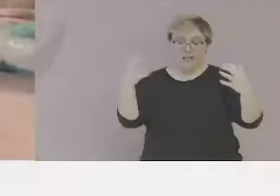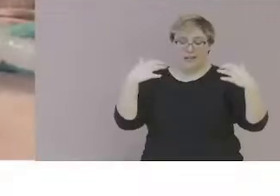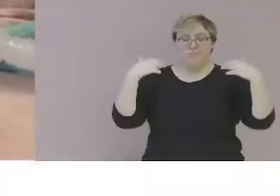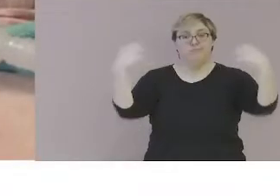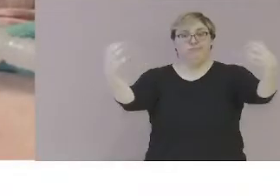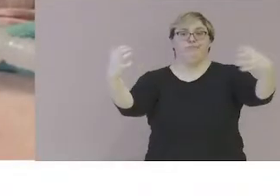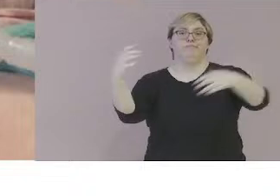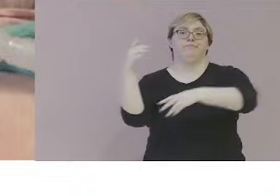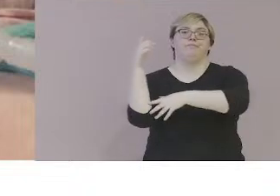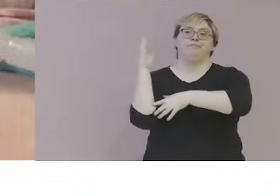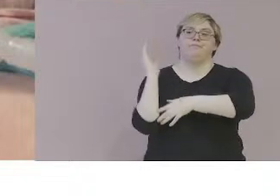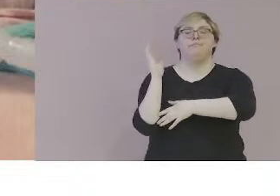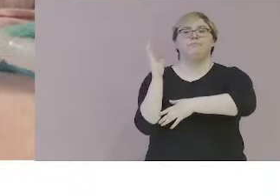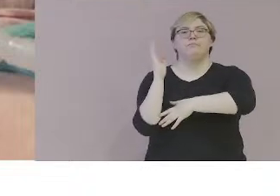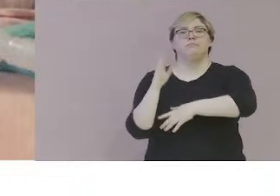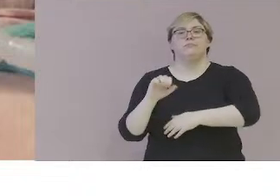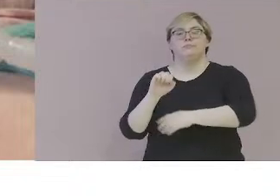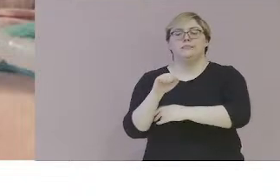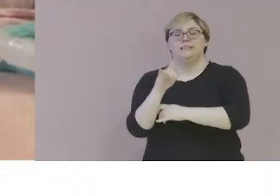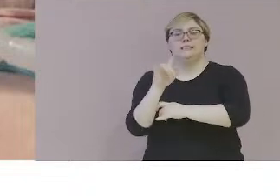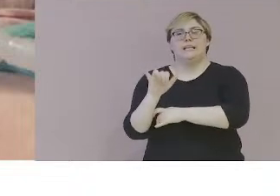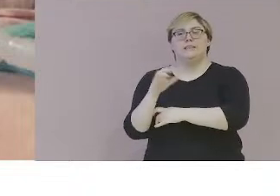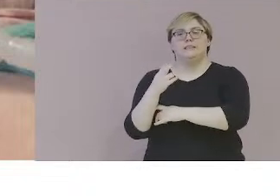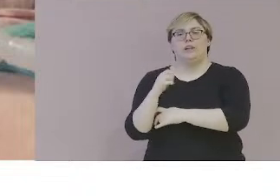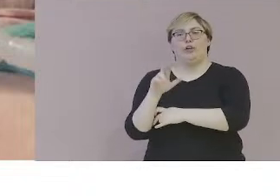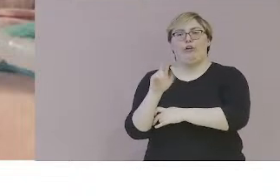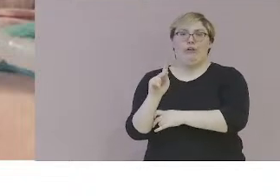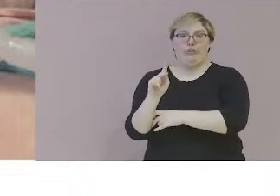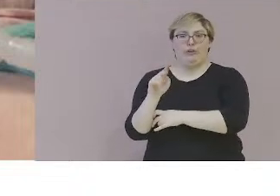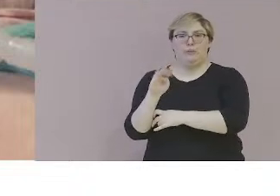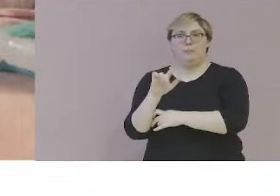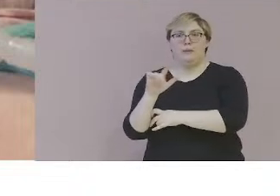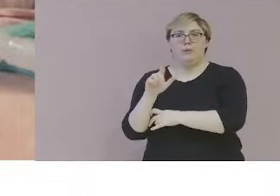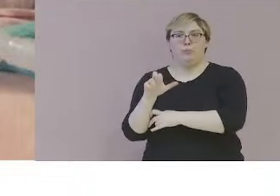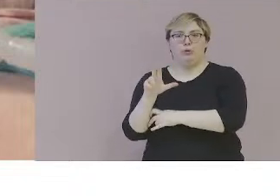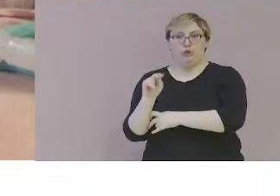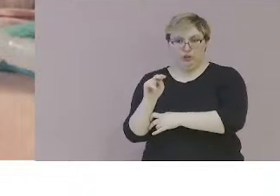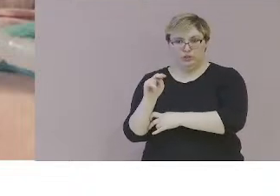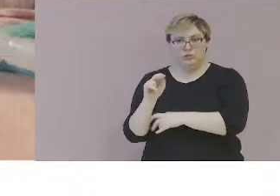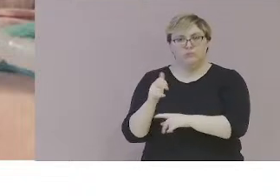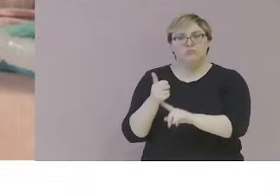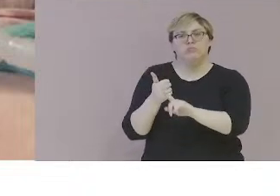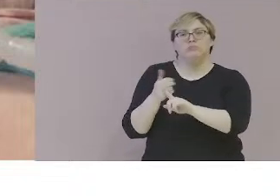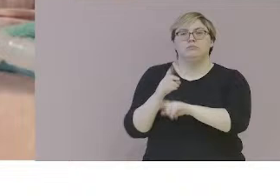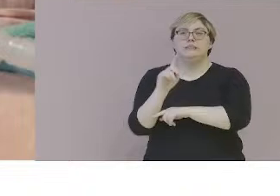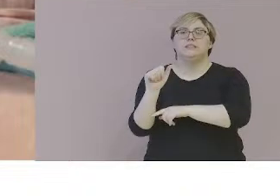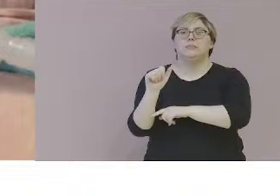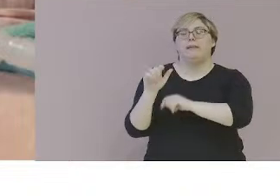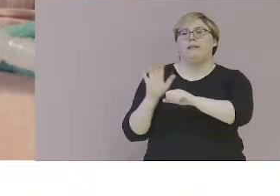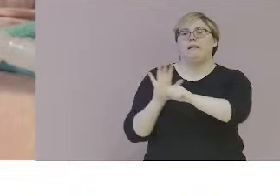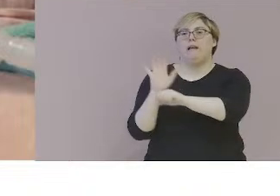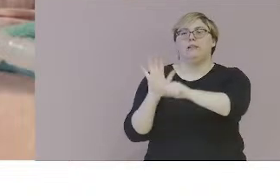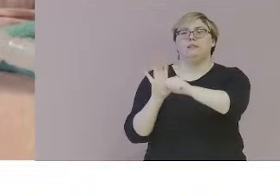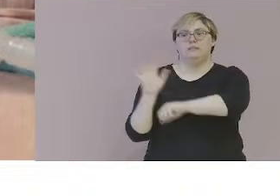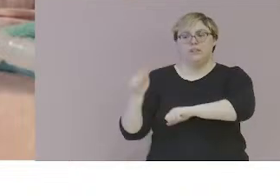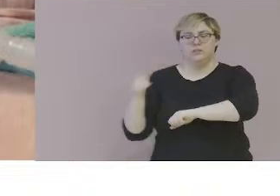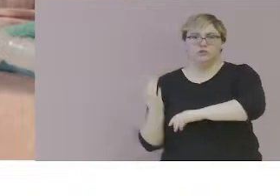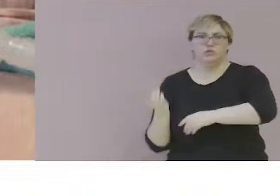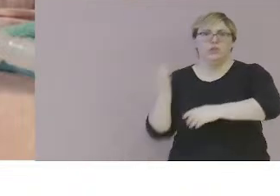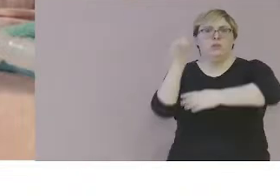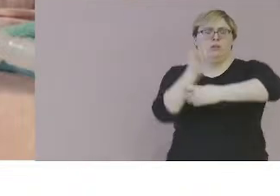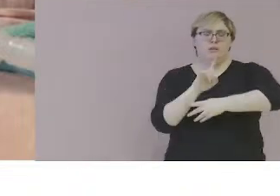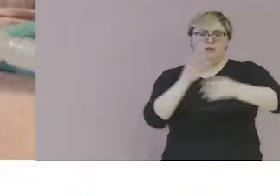activist Stacey Park Milburn spoke from bed about her fears as a ventilator user